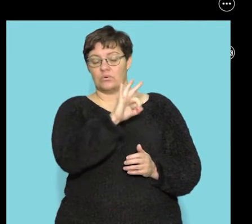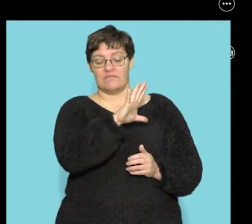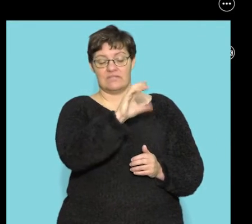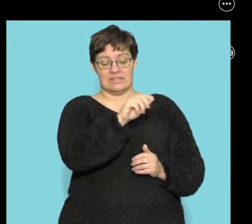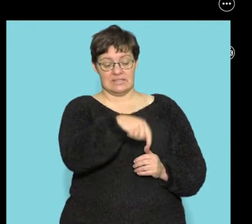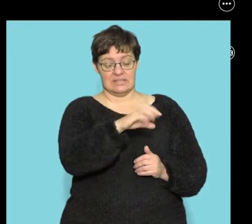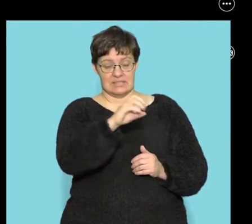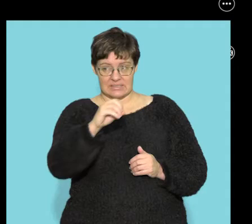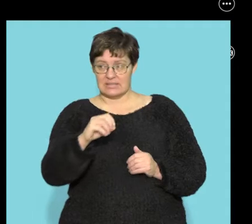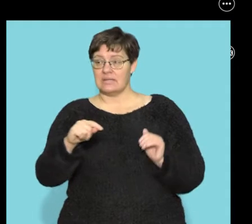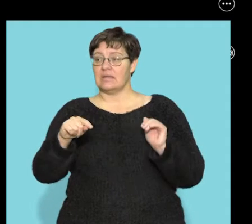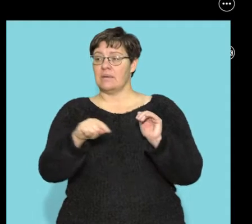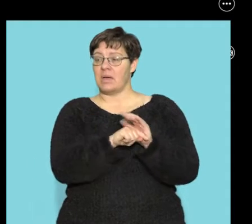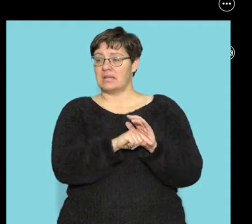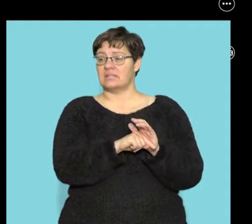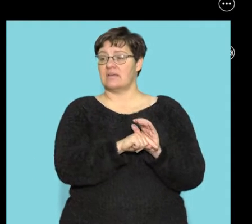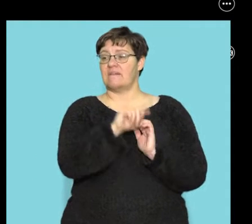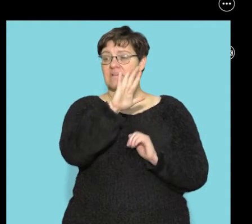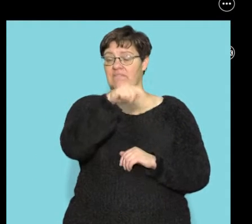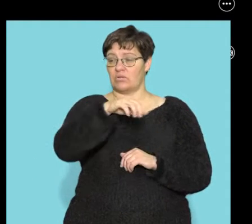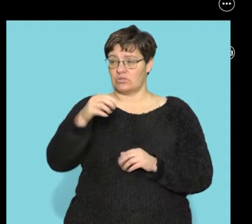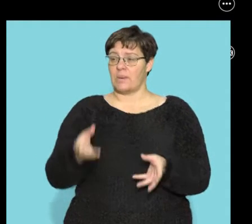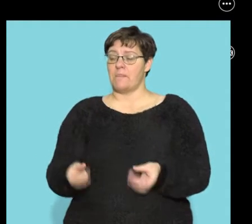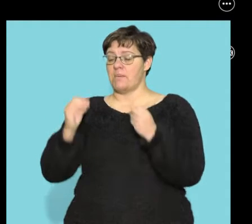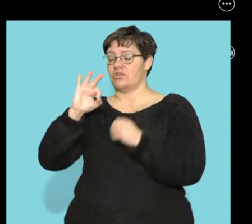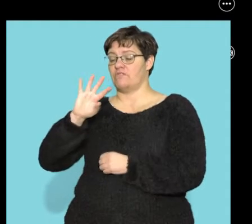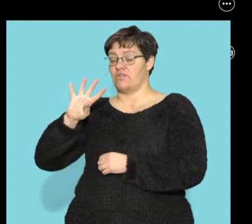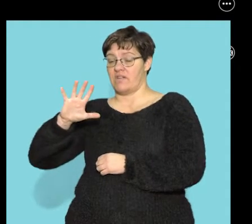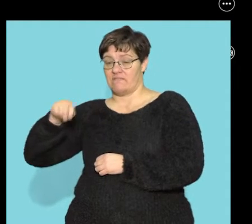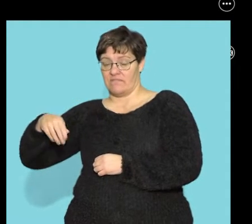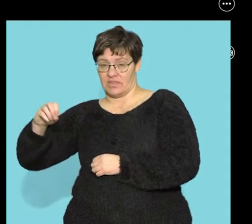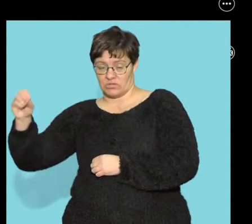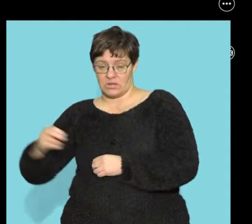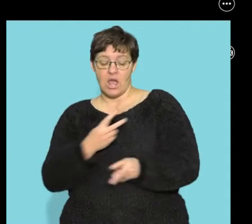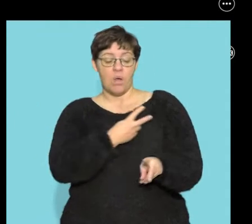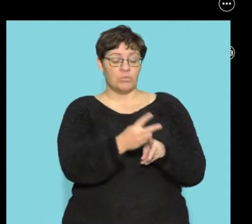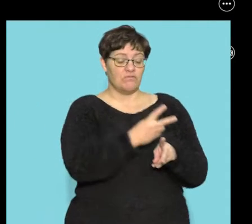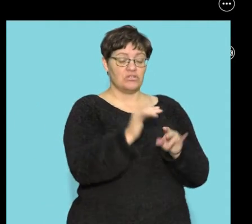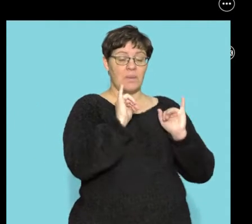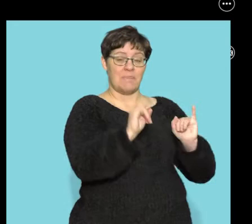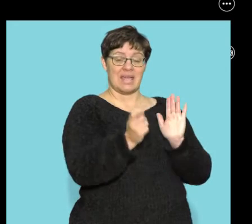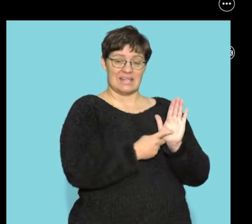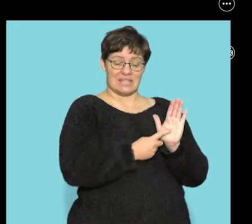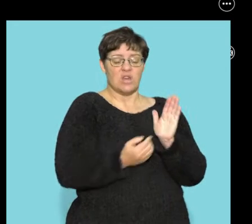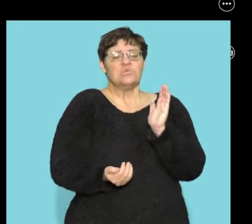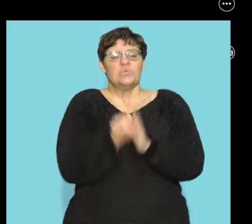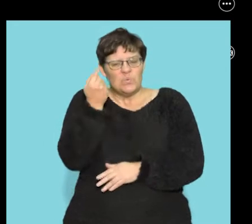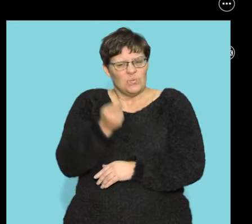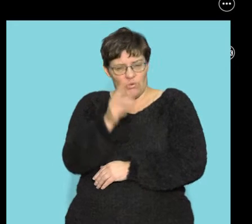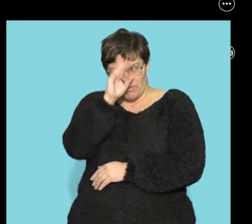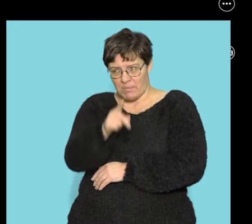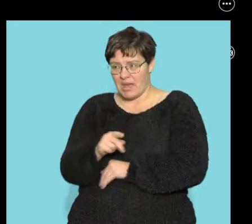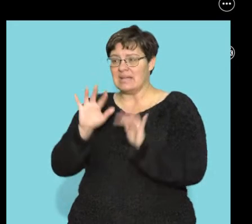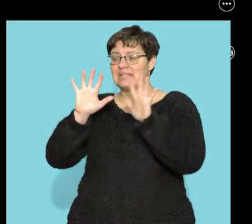5,000 first to give me my 345. Then we said provision for bad debts. It's my new provision. Remember,